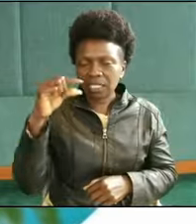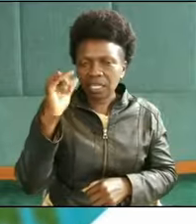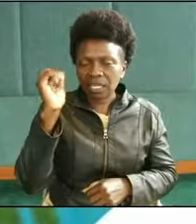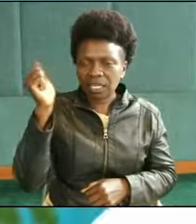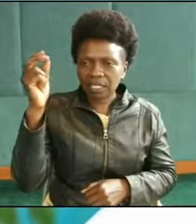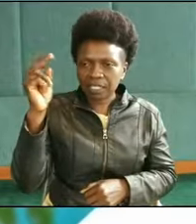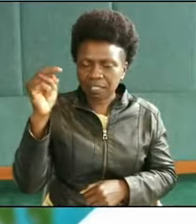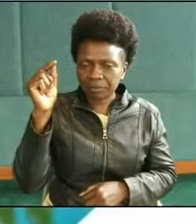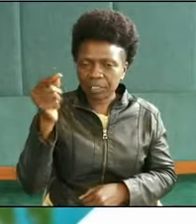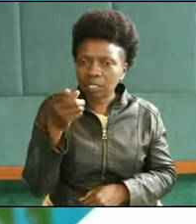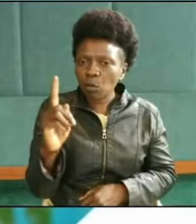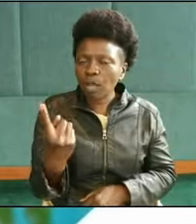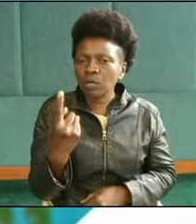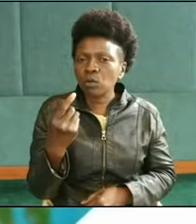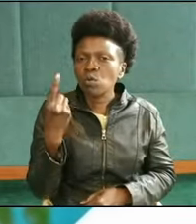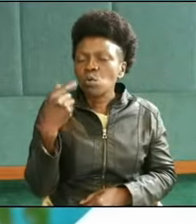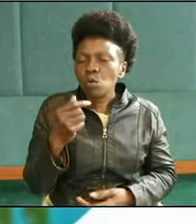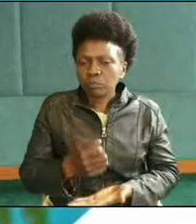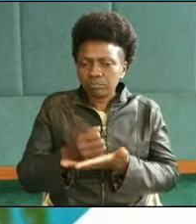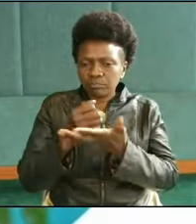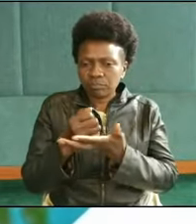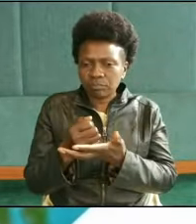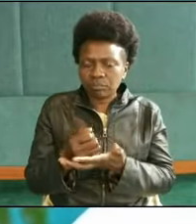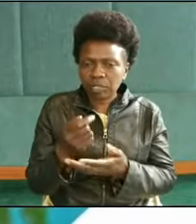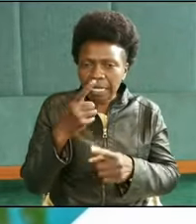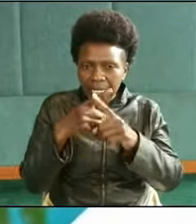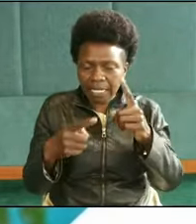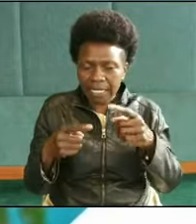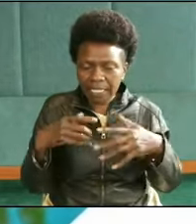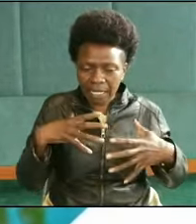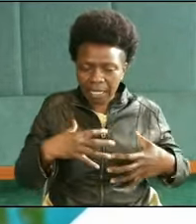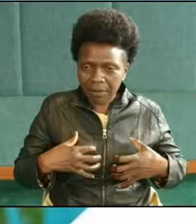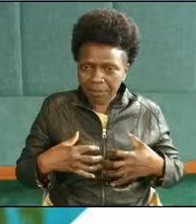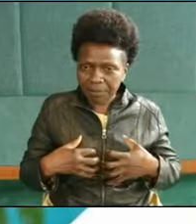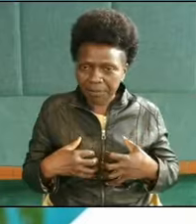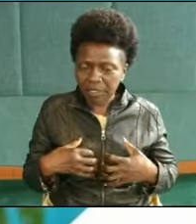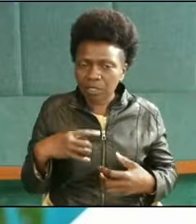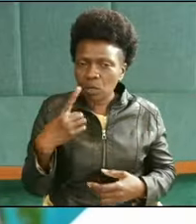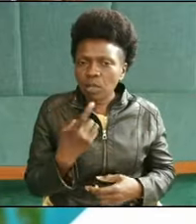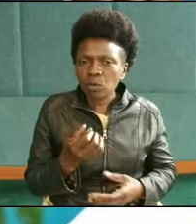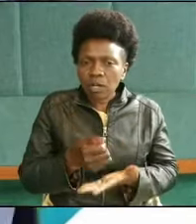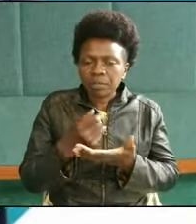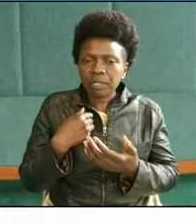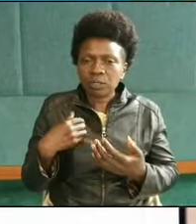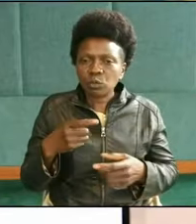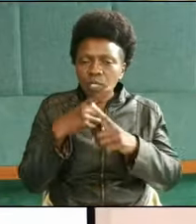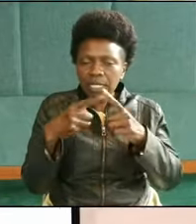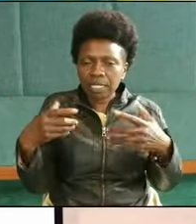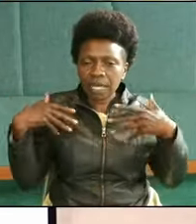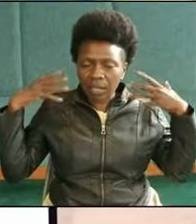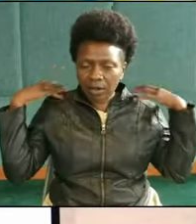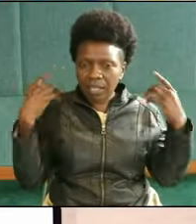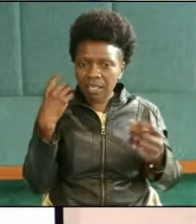who helped me overcome the bear. It is the Lord who helped me kill the lion. Even this one